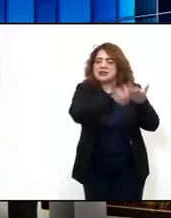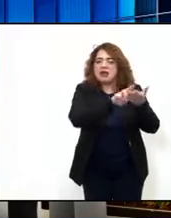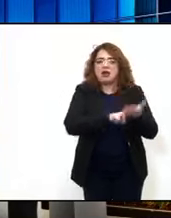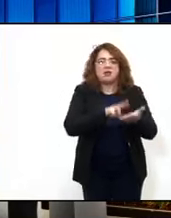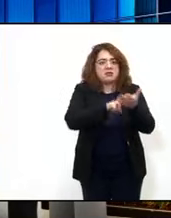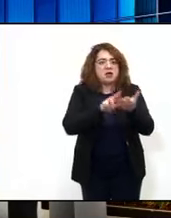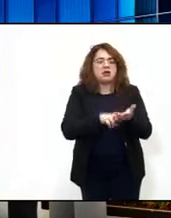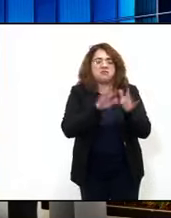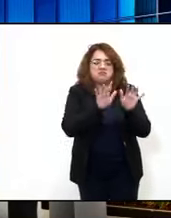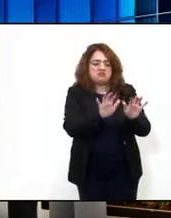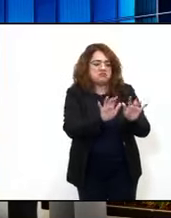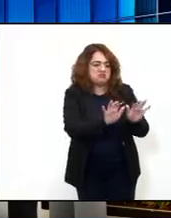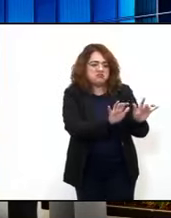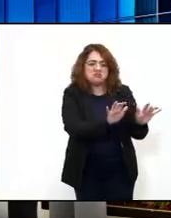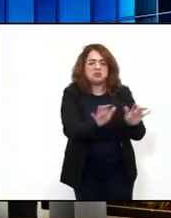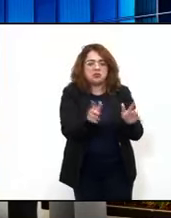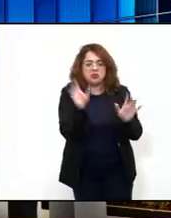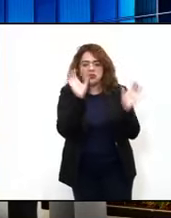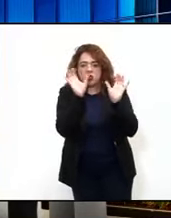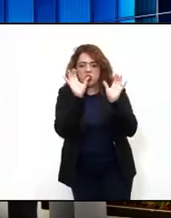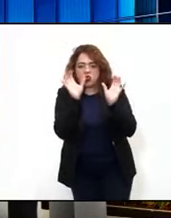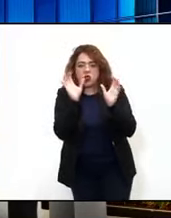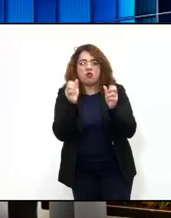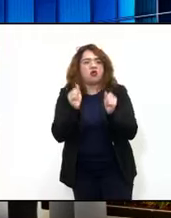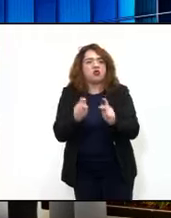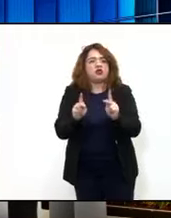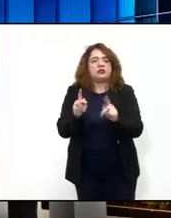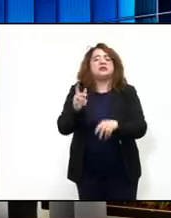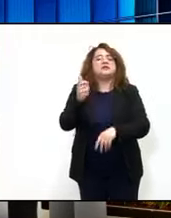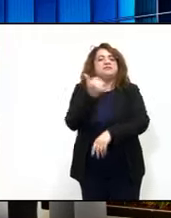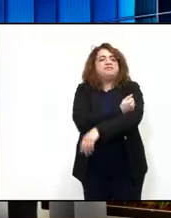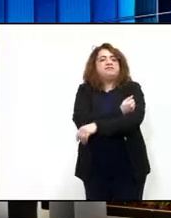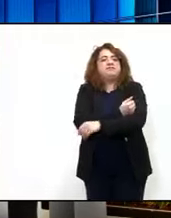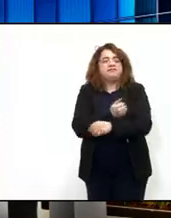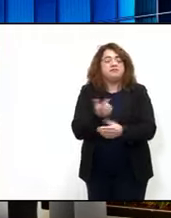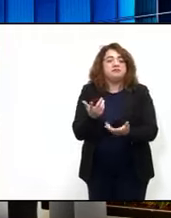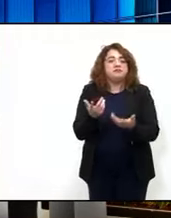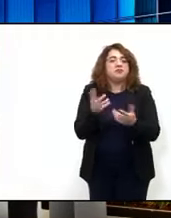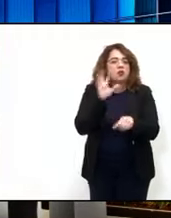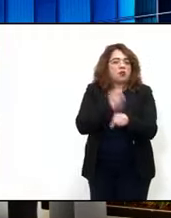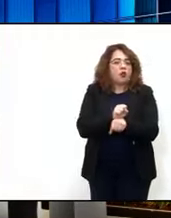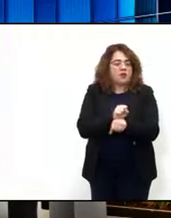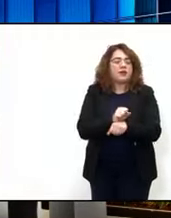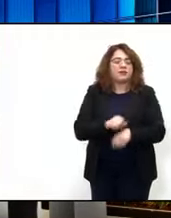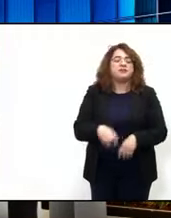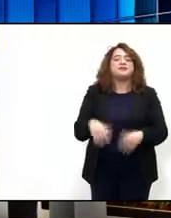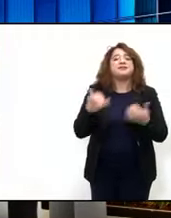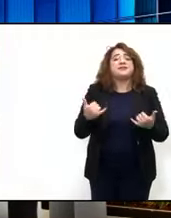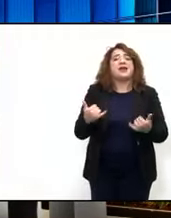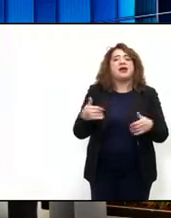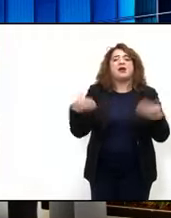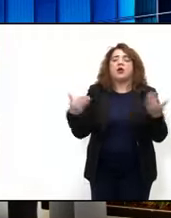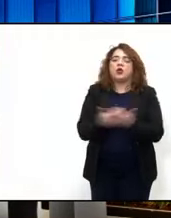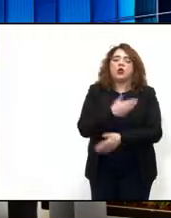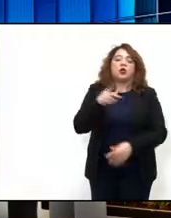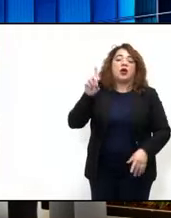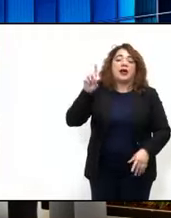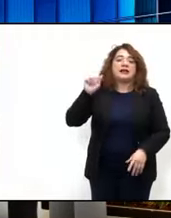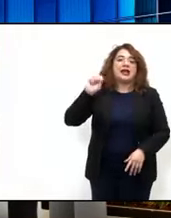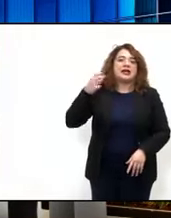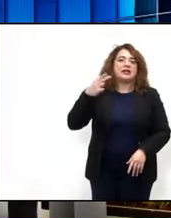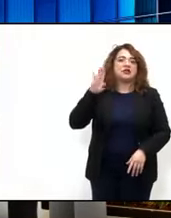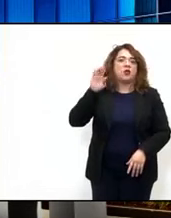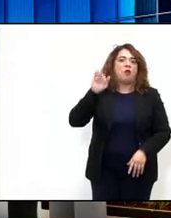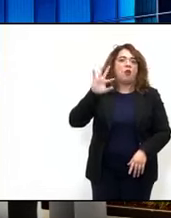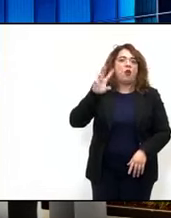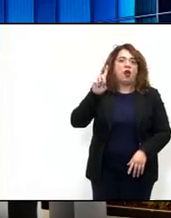vaccine continue to grow. So with that, I wanted to share a little bit about our new dashboard. There's been a lot of questions about, you know, what does vaccine